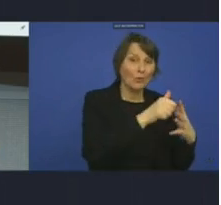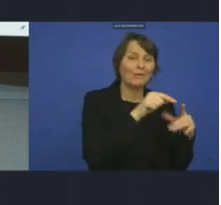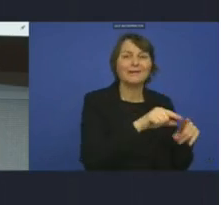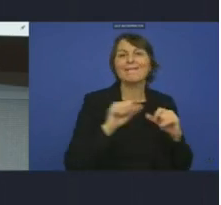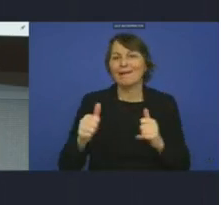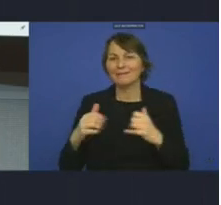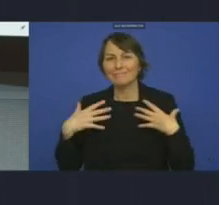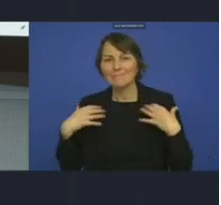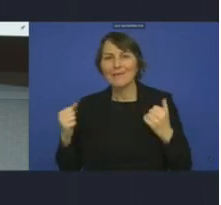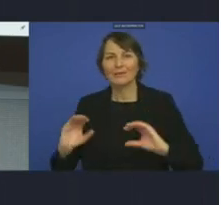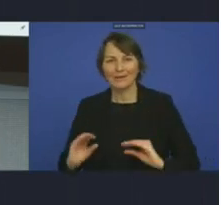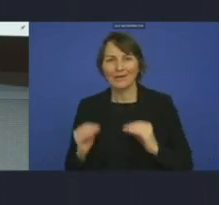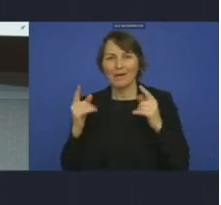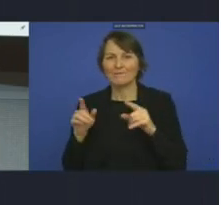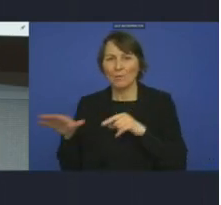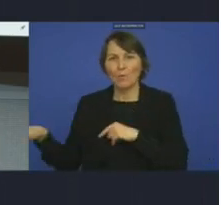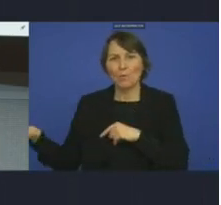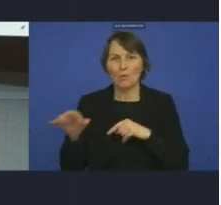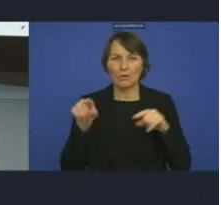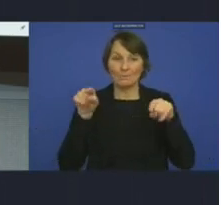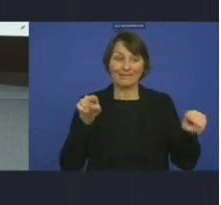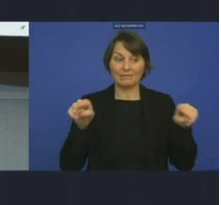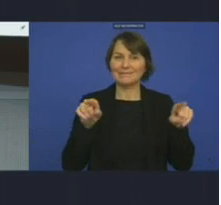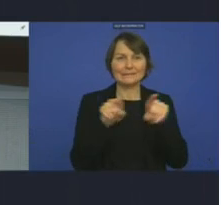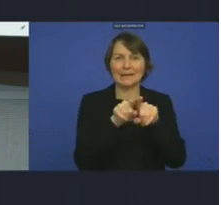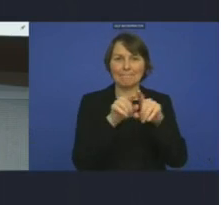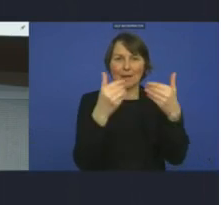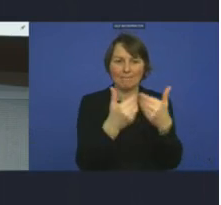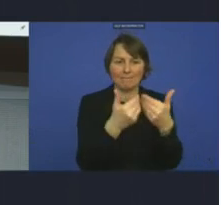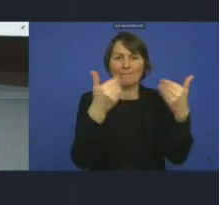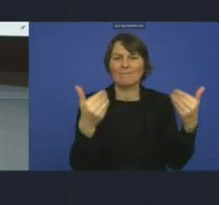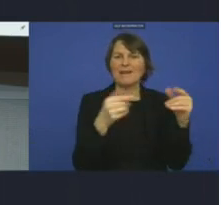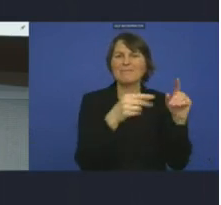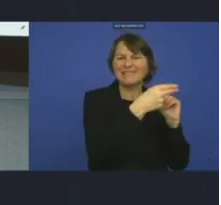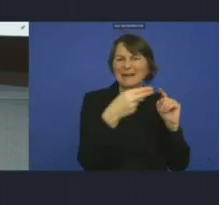but they are separated. There are two different things.